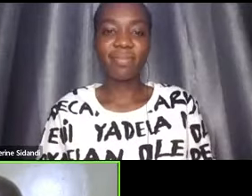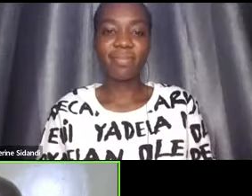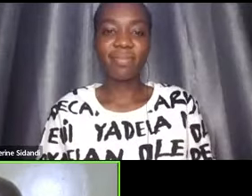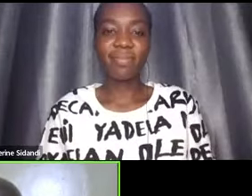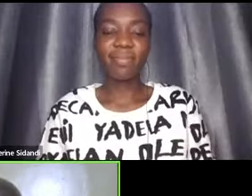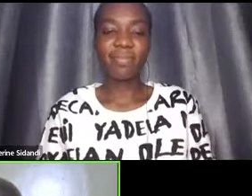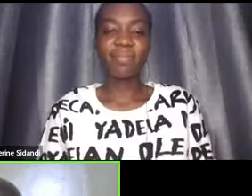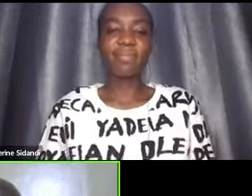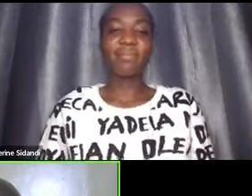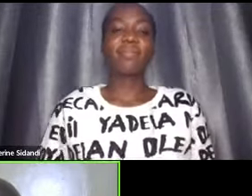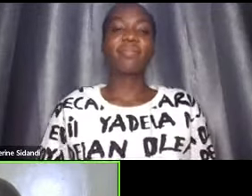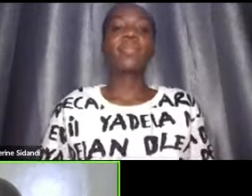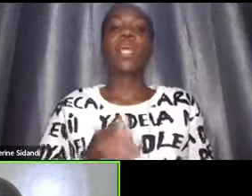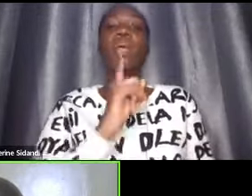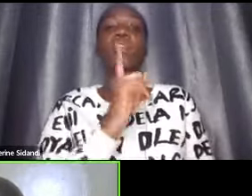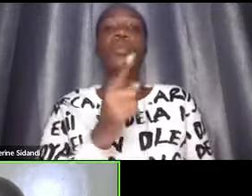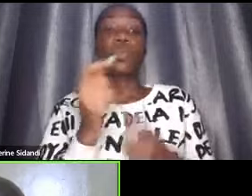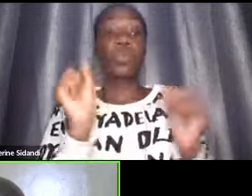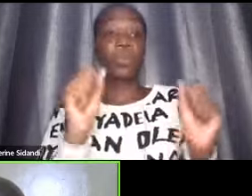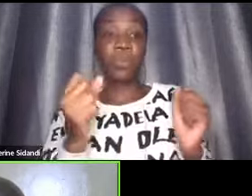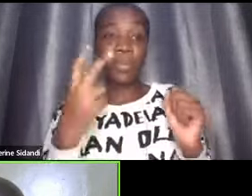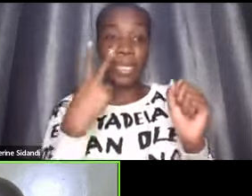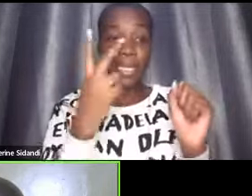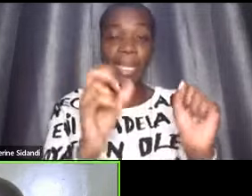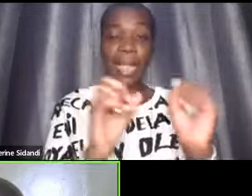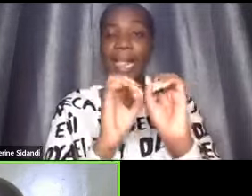So definitely you can see clearly that